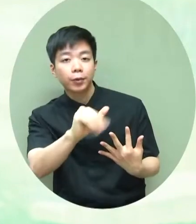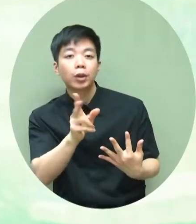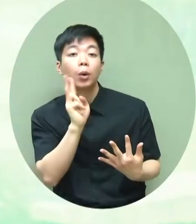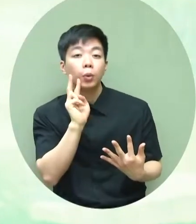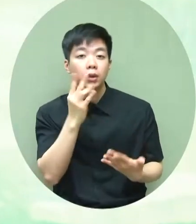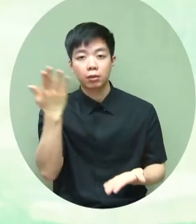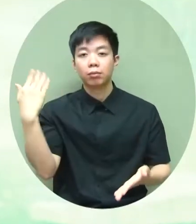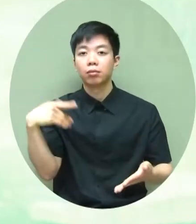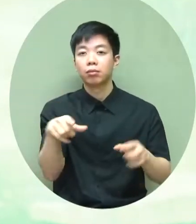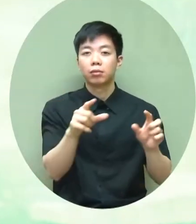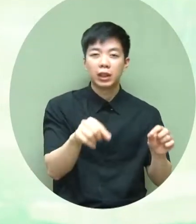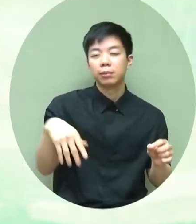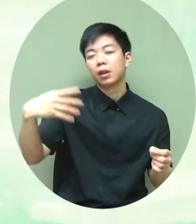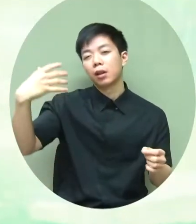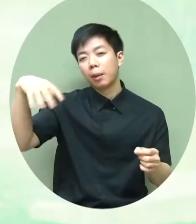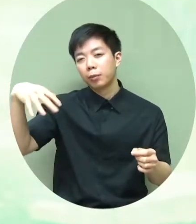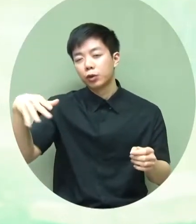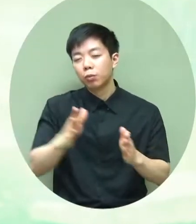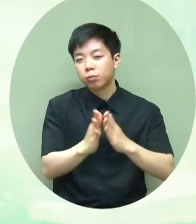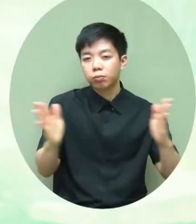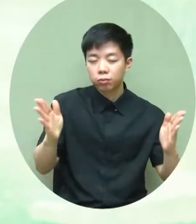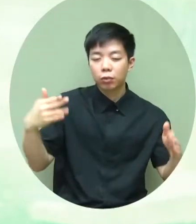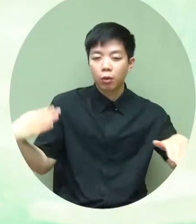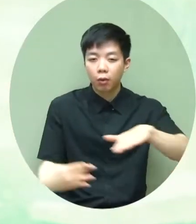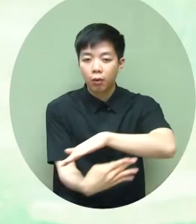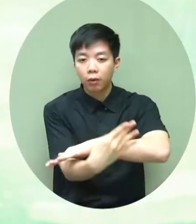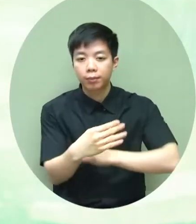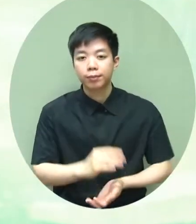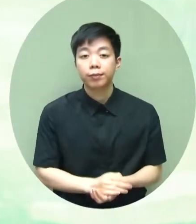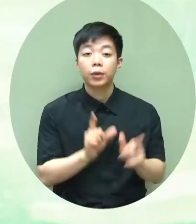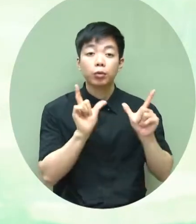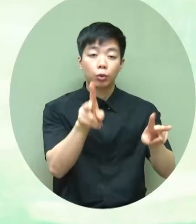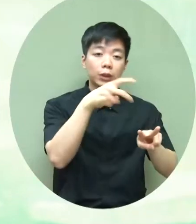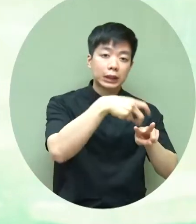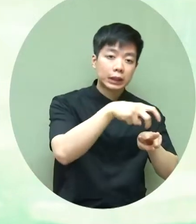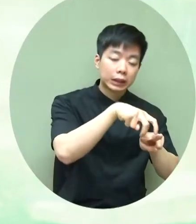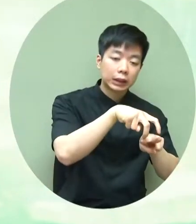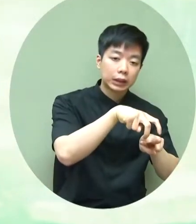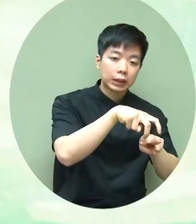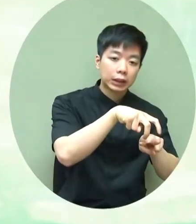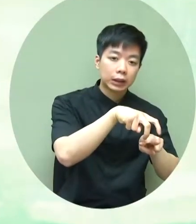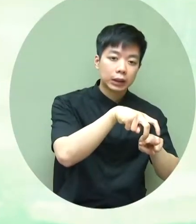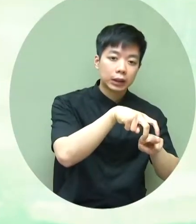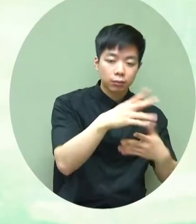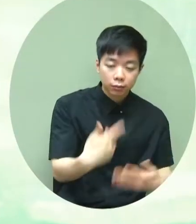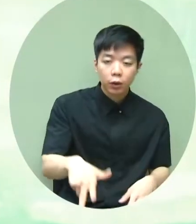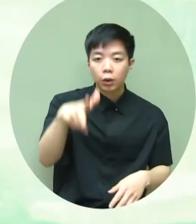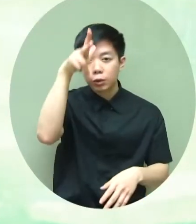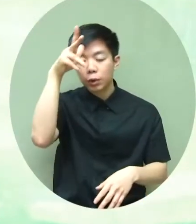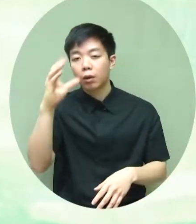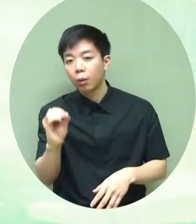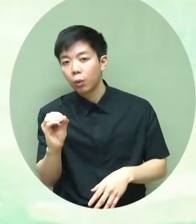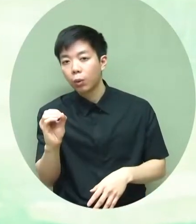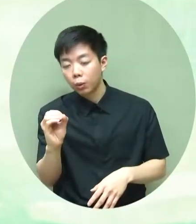choice. They can take the Israel line instead of, for example, the Tsuen Wan line or Jiangguanhou line. But